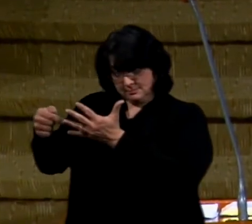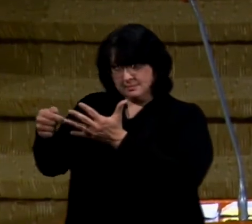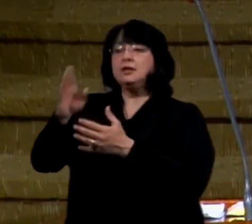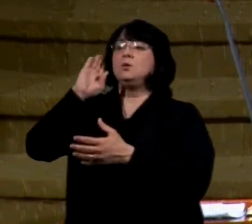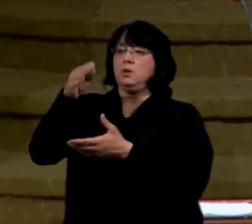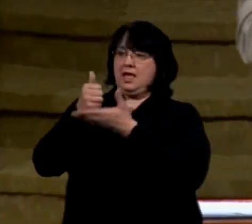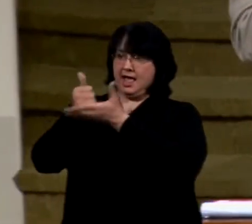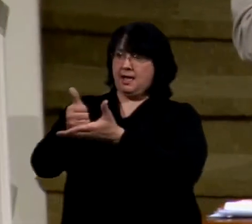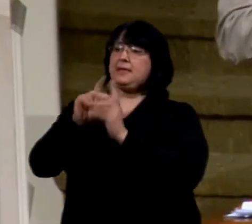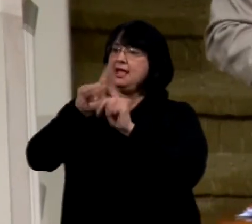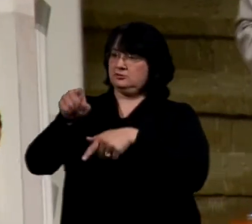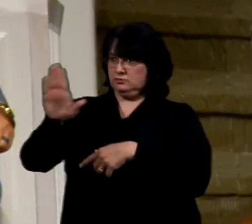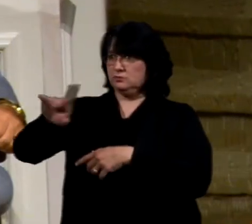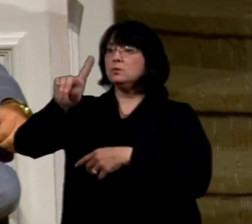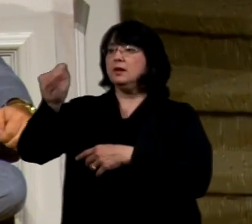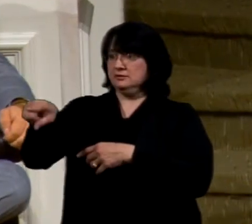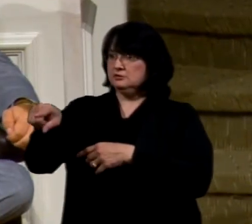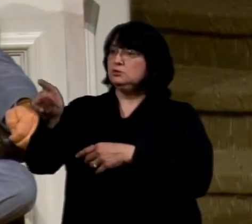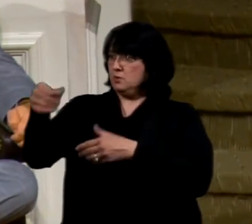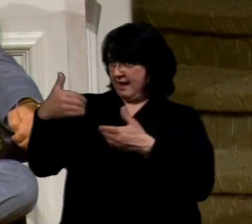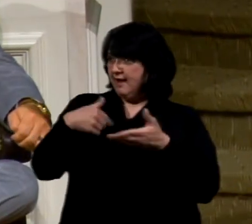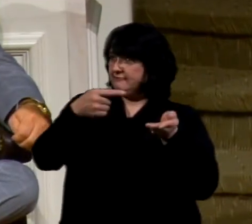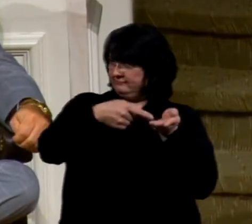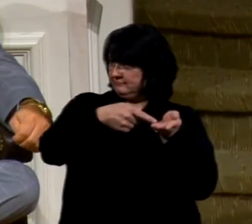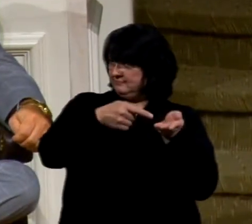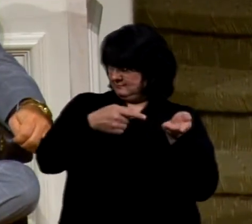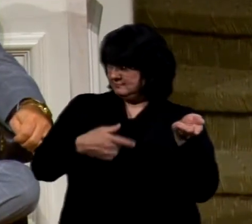will help answer that question that you have.